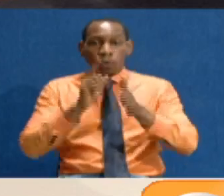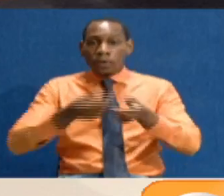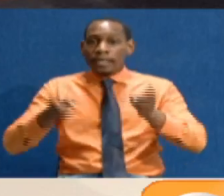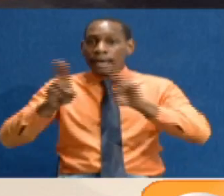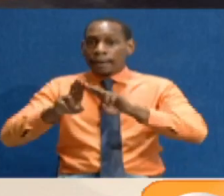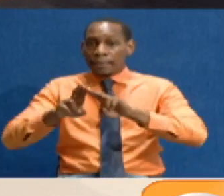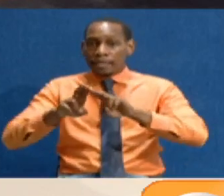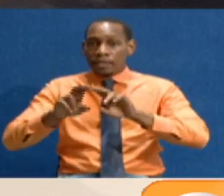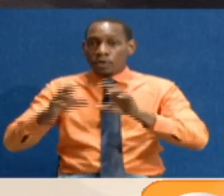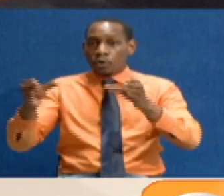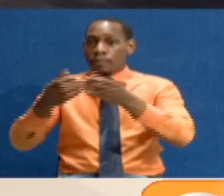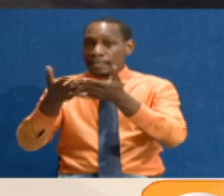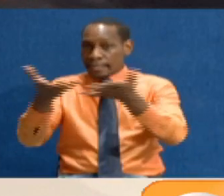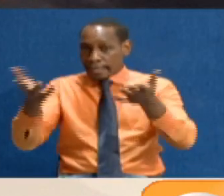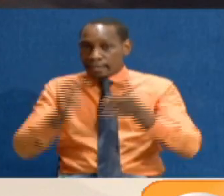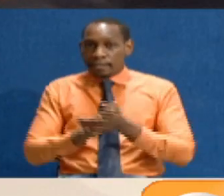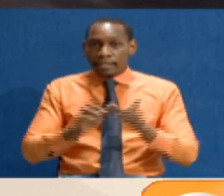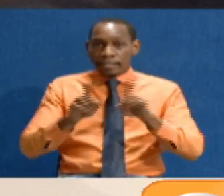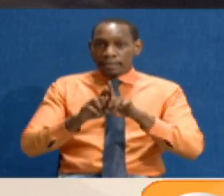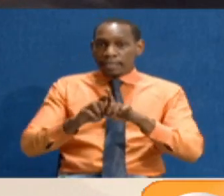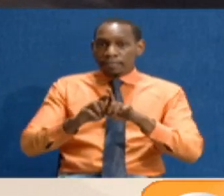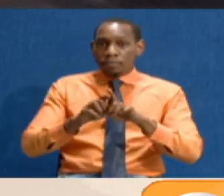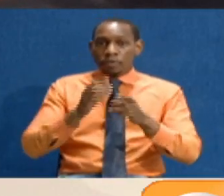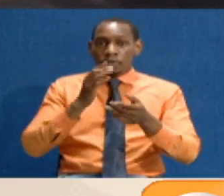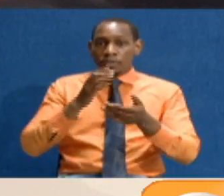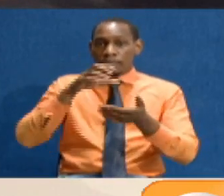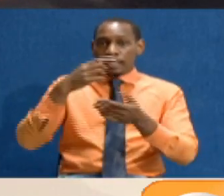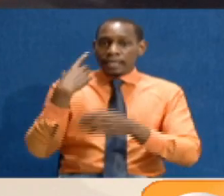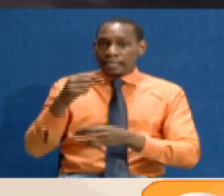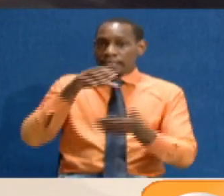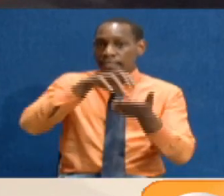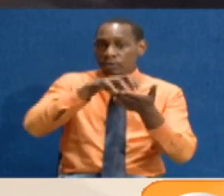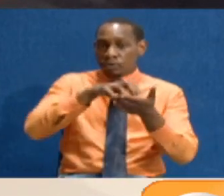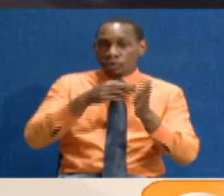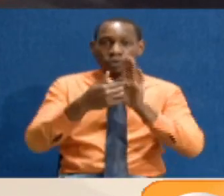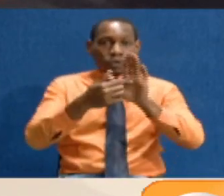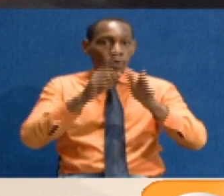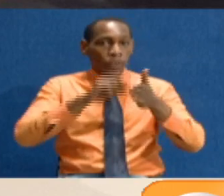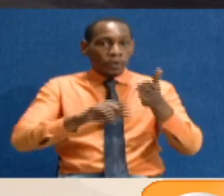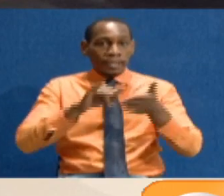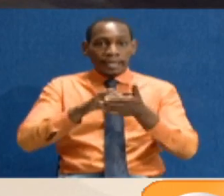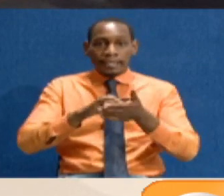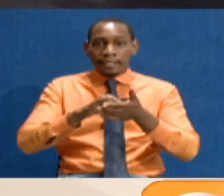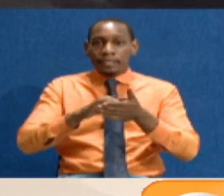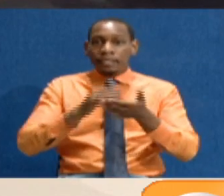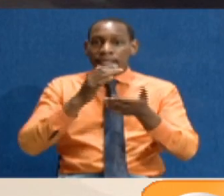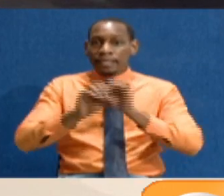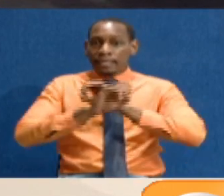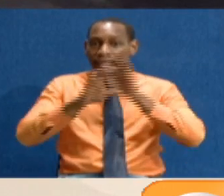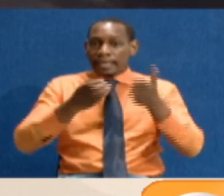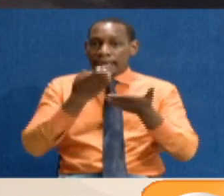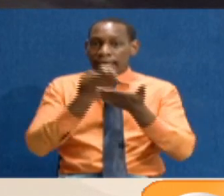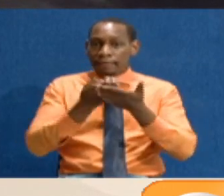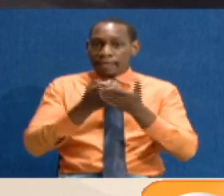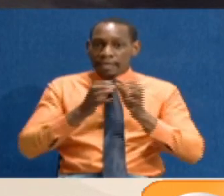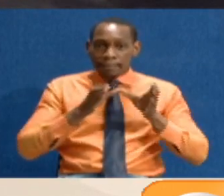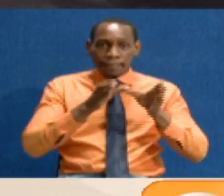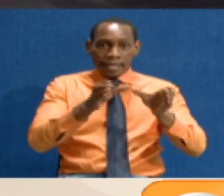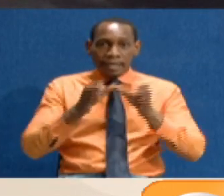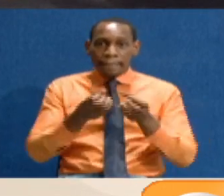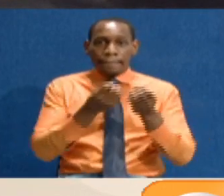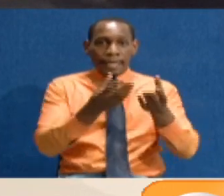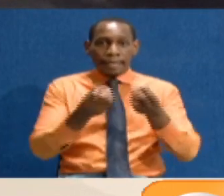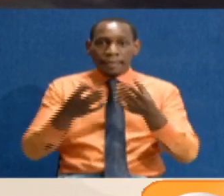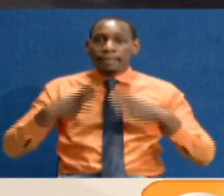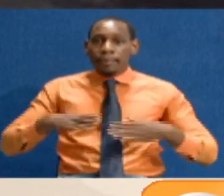What's happening in our communities and what these recent incidents tell us about the very evident pressure many